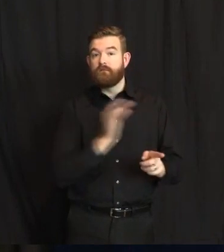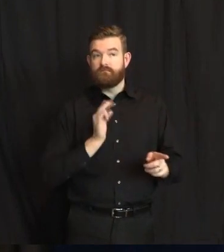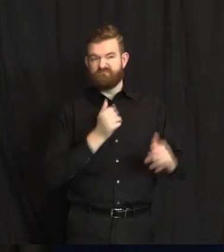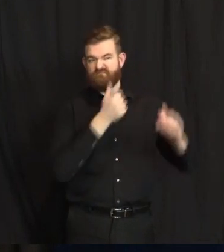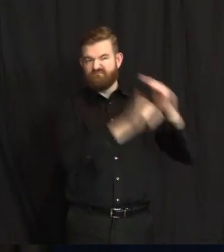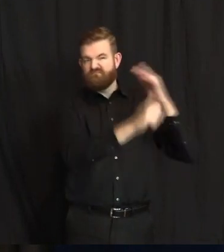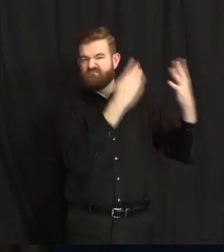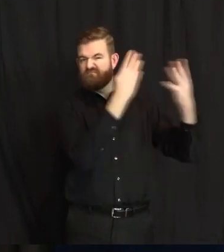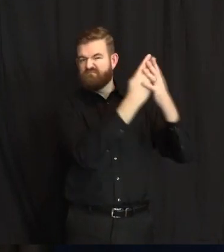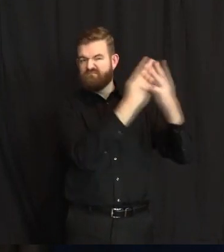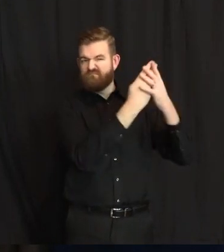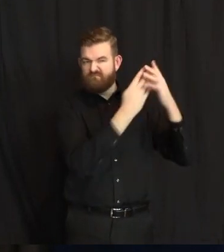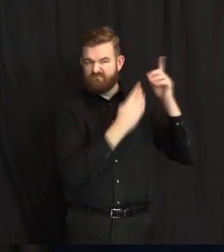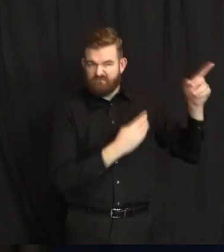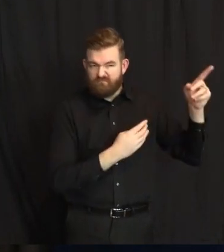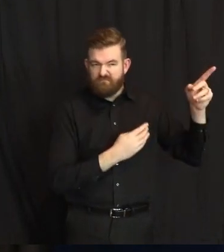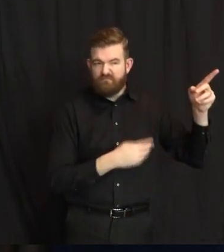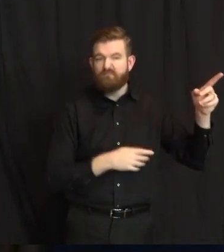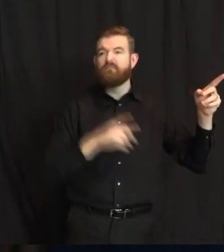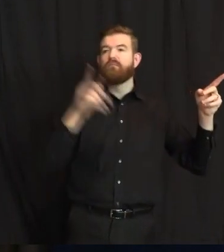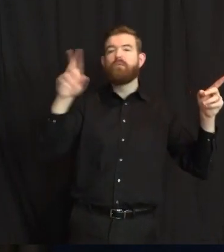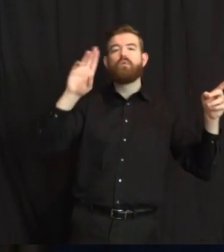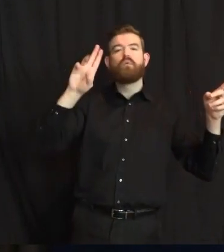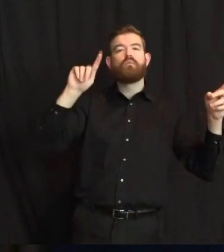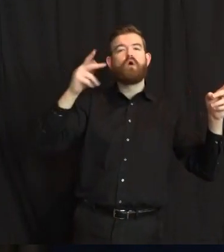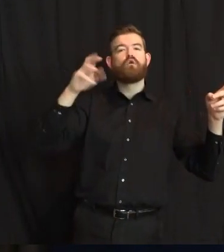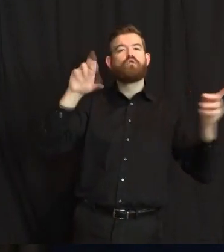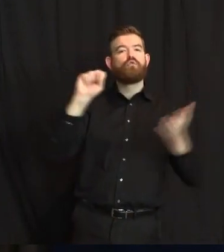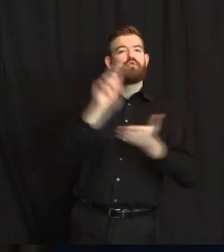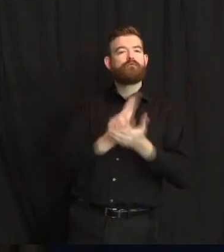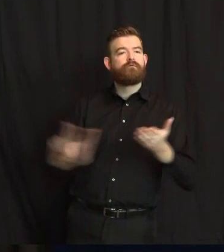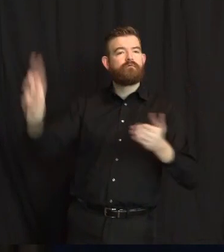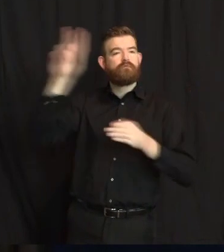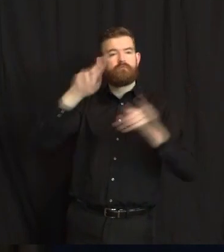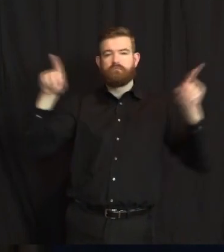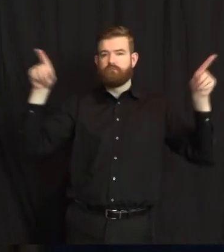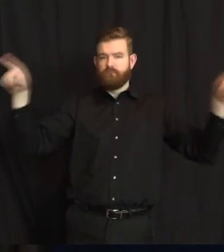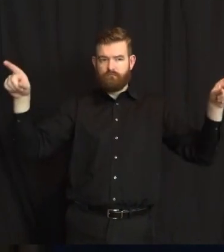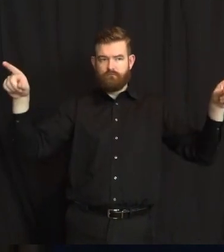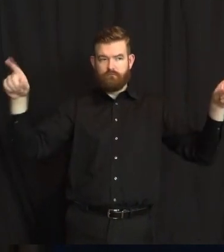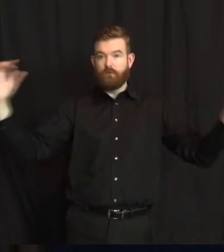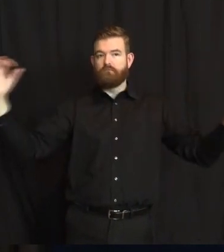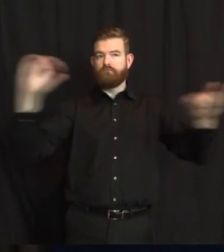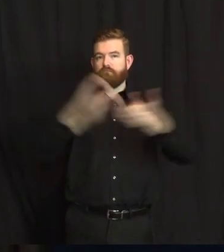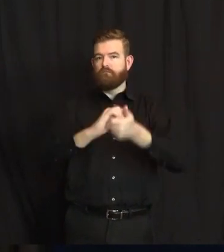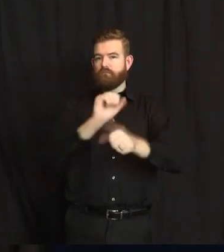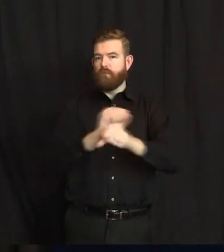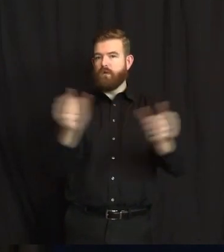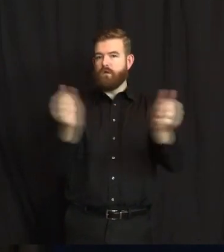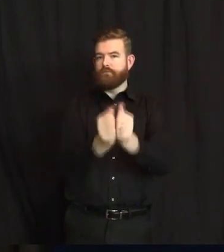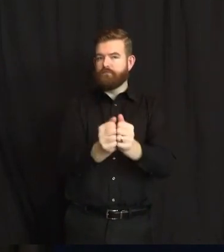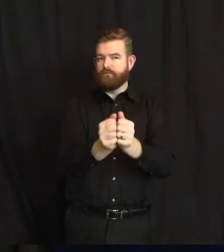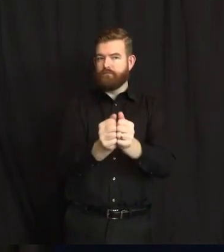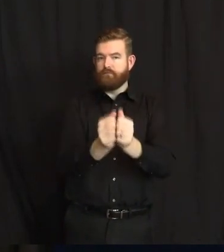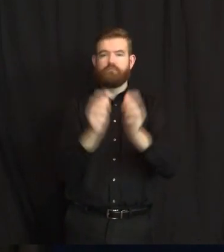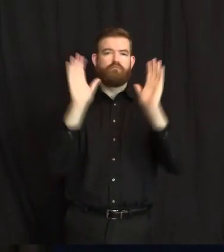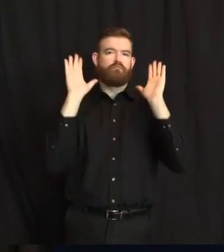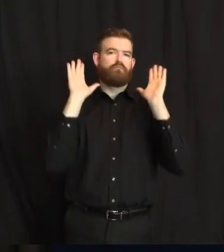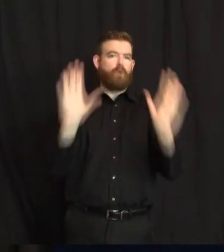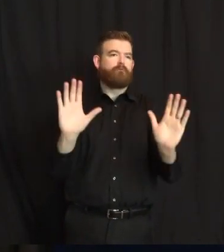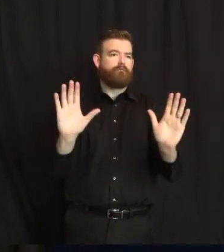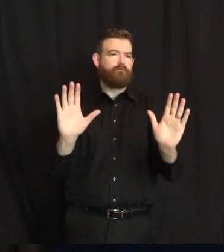a resourceful partner with us. And from a medical perspective, we are doing all we can to mitigate the spread of